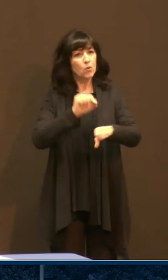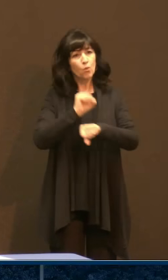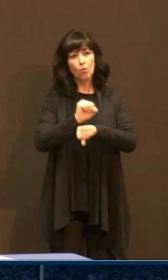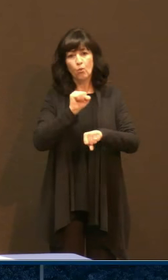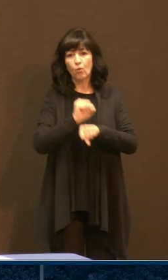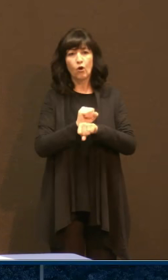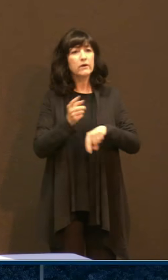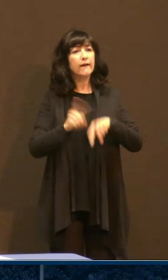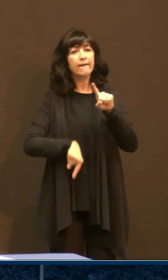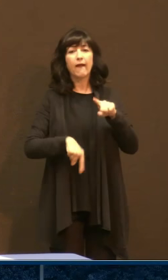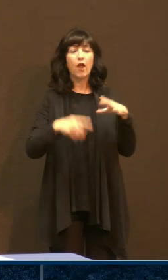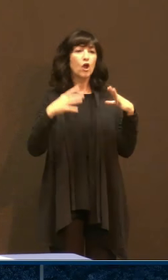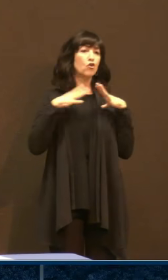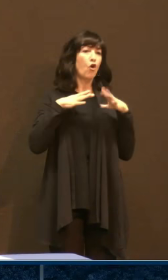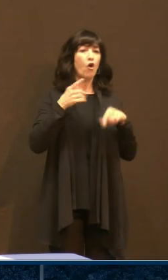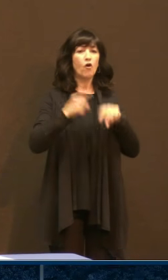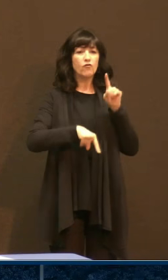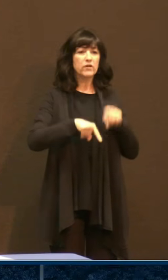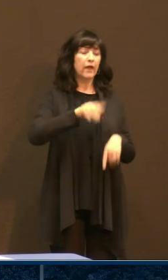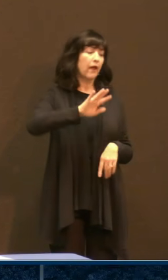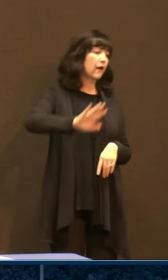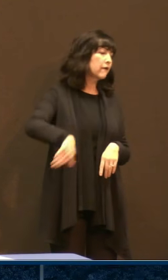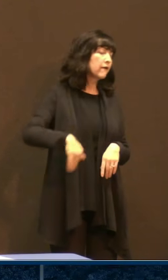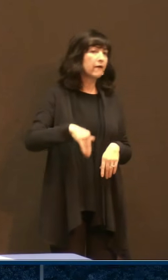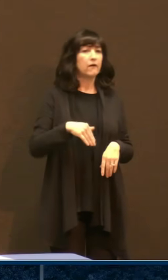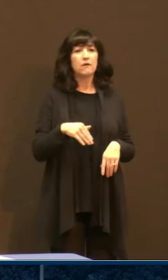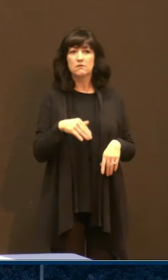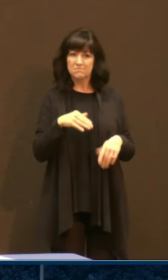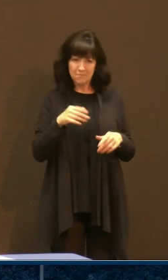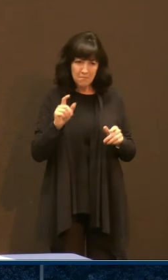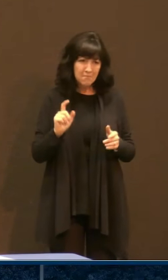next several weeks and trying to gradually